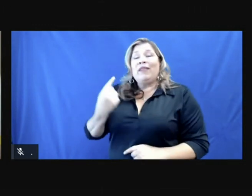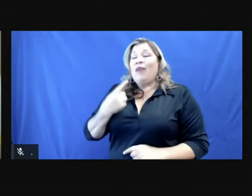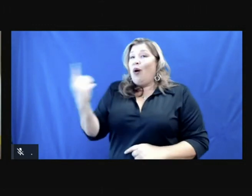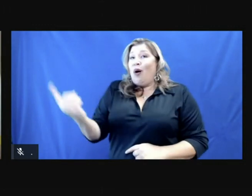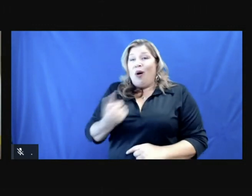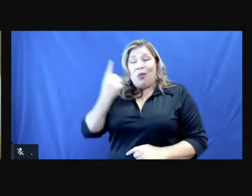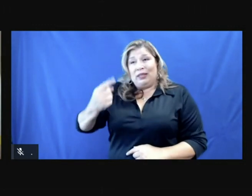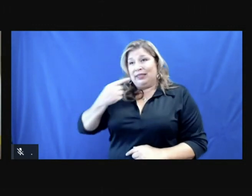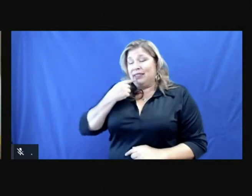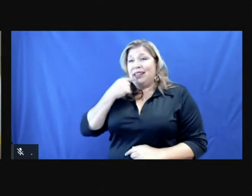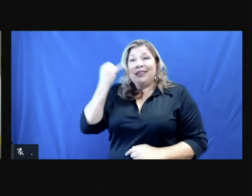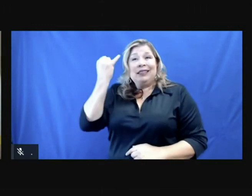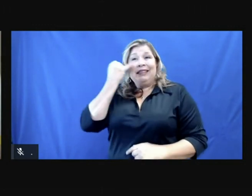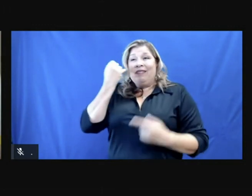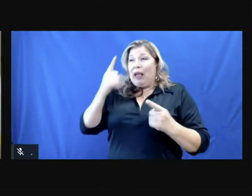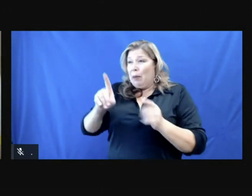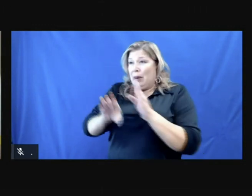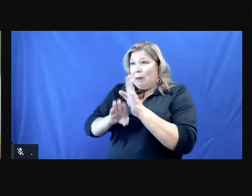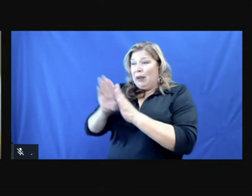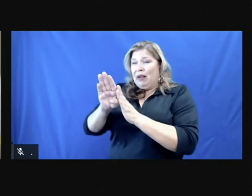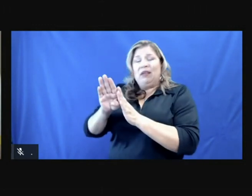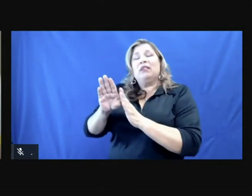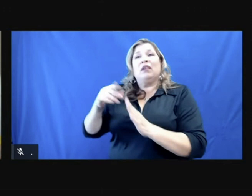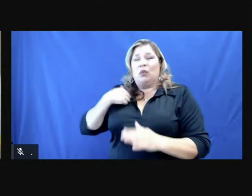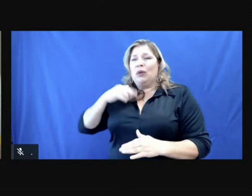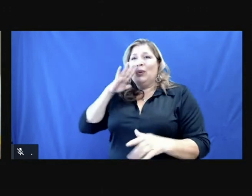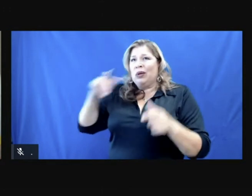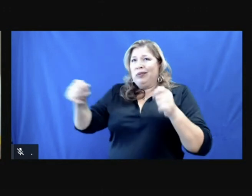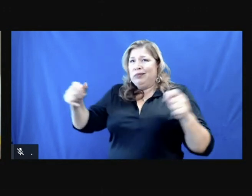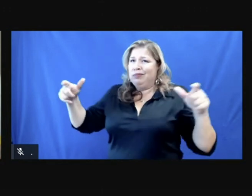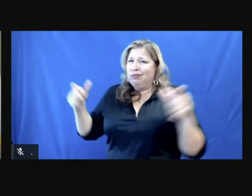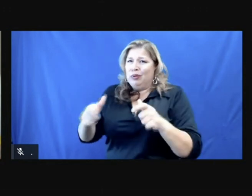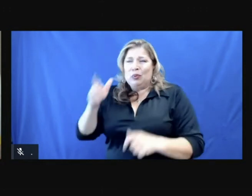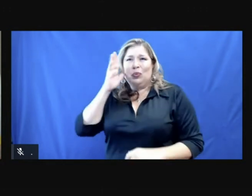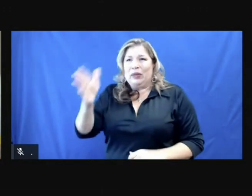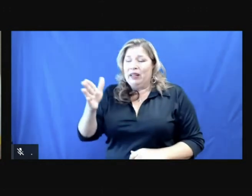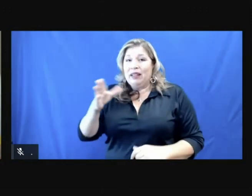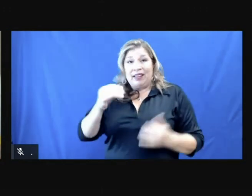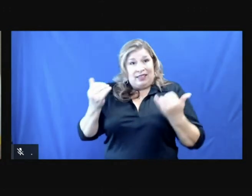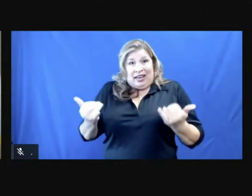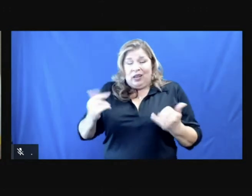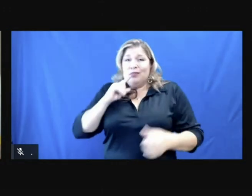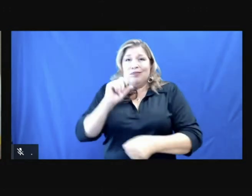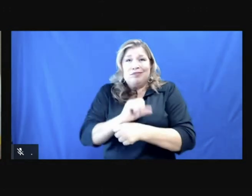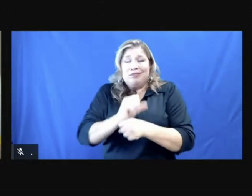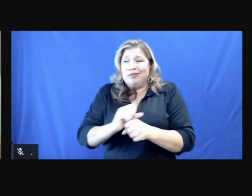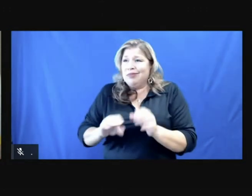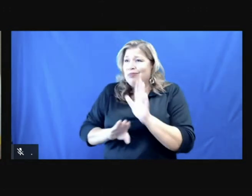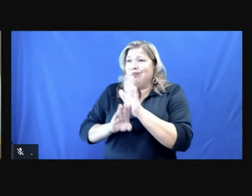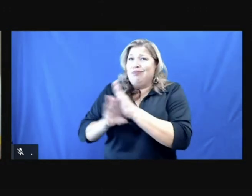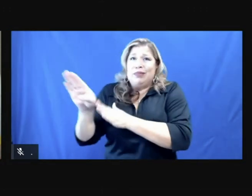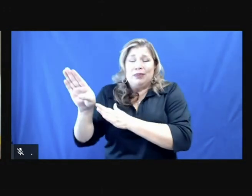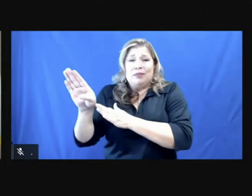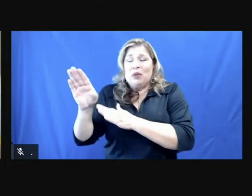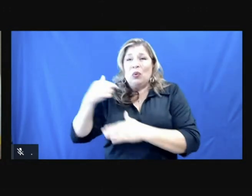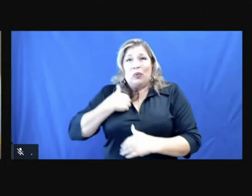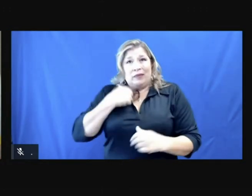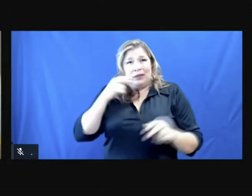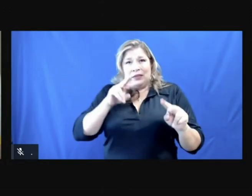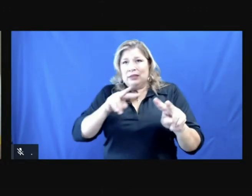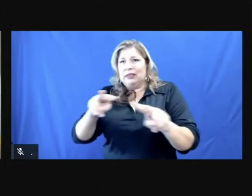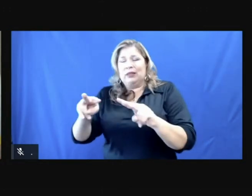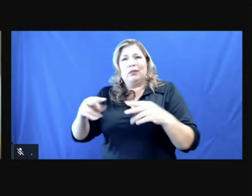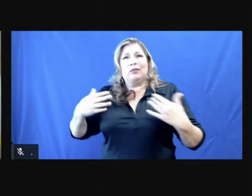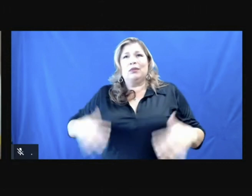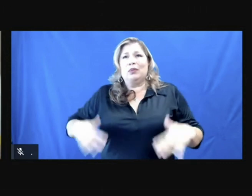very quickly, and it has. We've seen it across the nation that the baseline transmission rates, how much